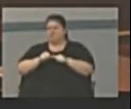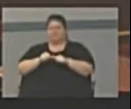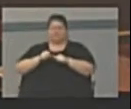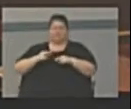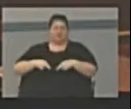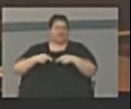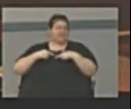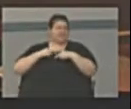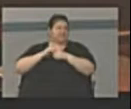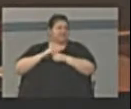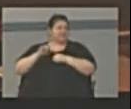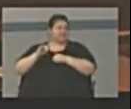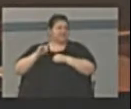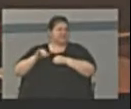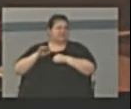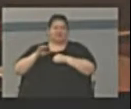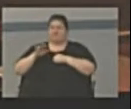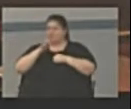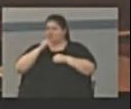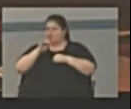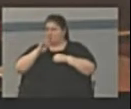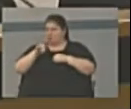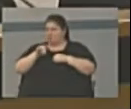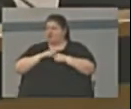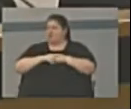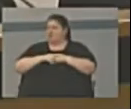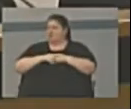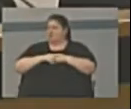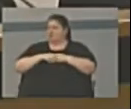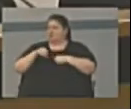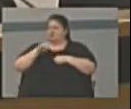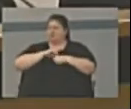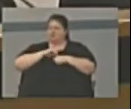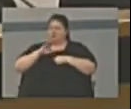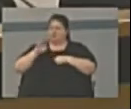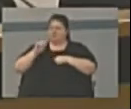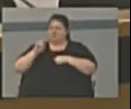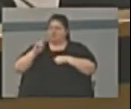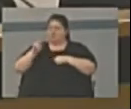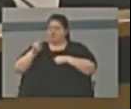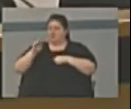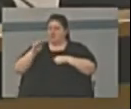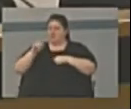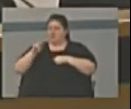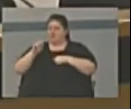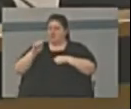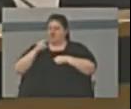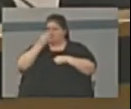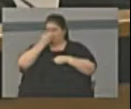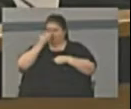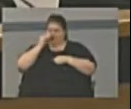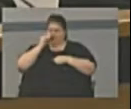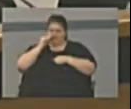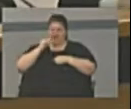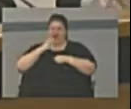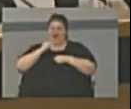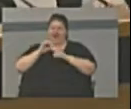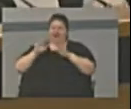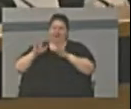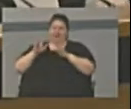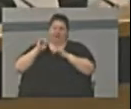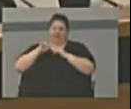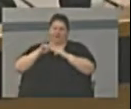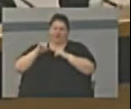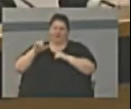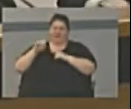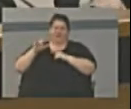a businesswoman, owned Barkman's Florist on Main Street. Condolences to the Plumley and Lilly families on the passing